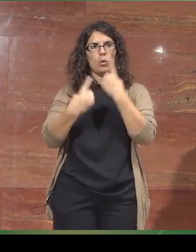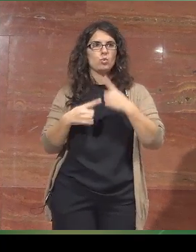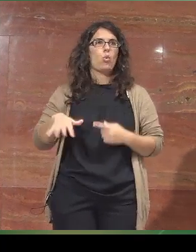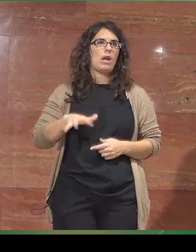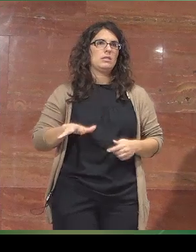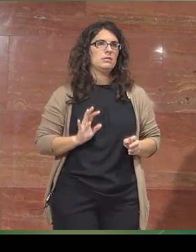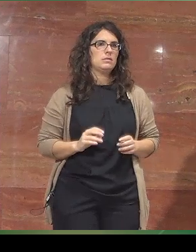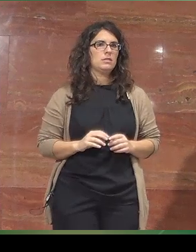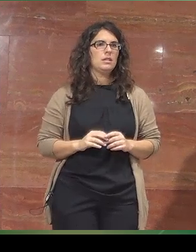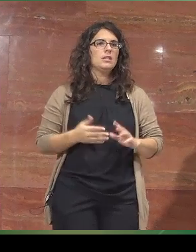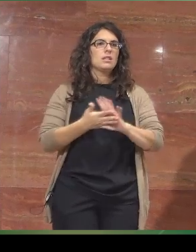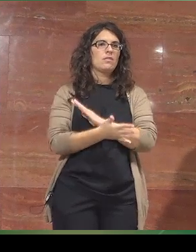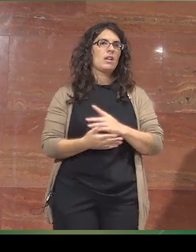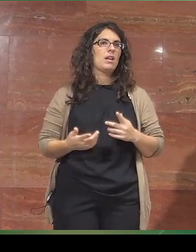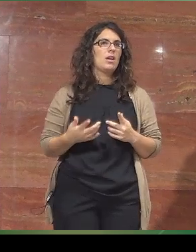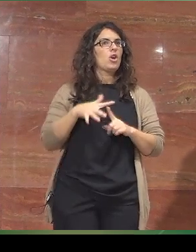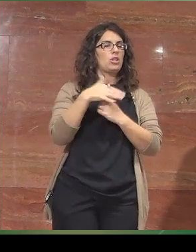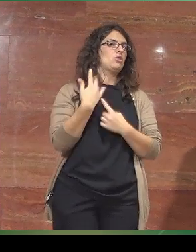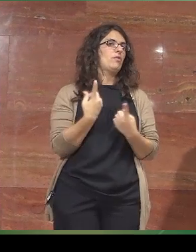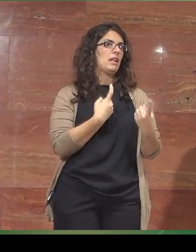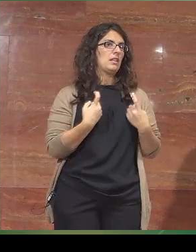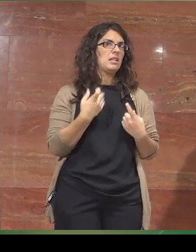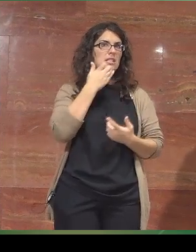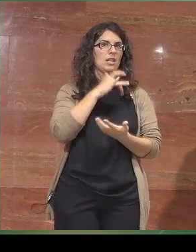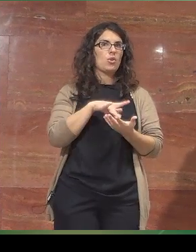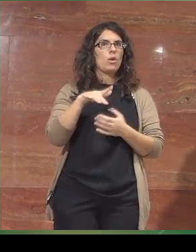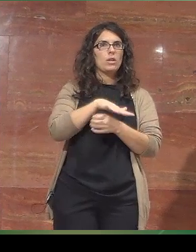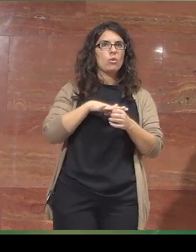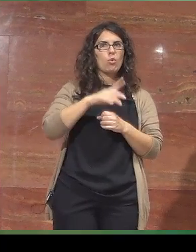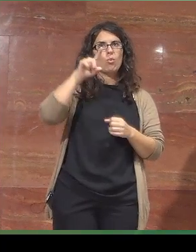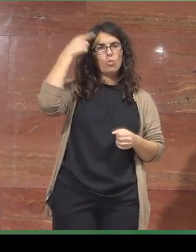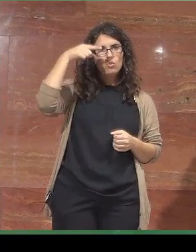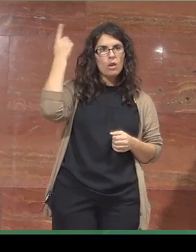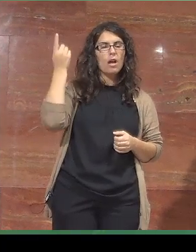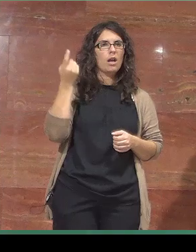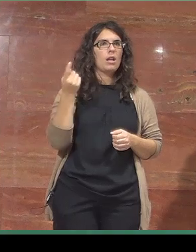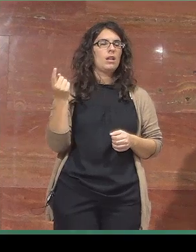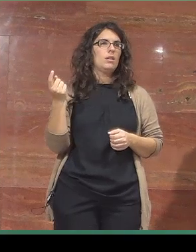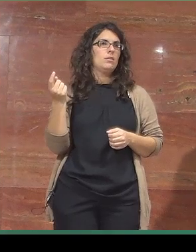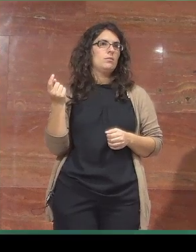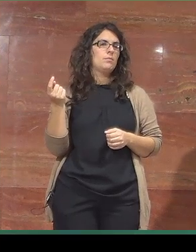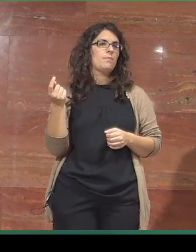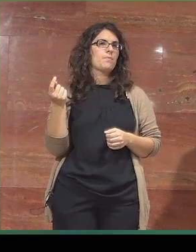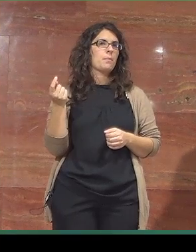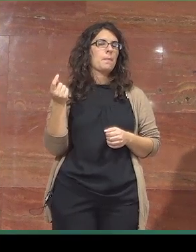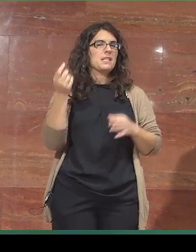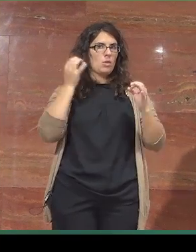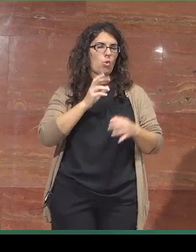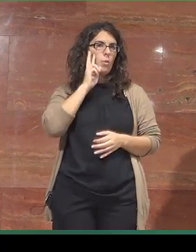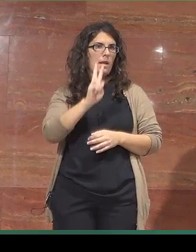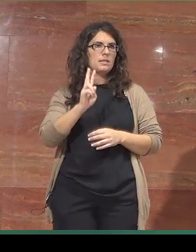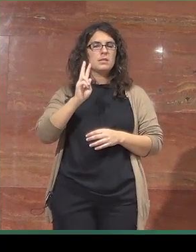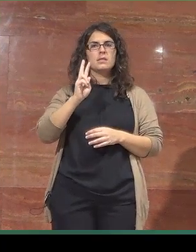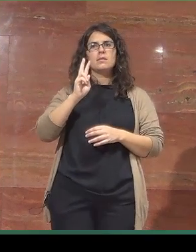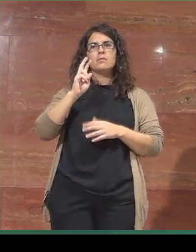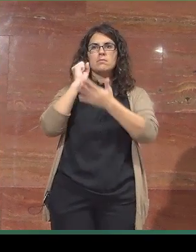cultural place, you will see something other as in an airport. And if you have signs of an airport in this place, you